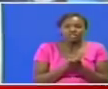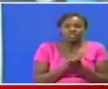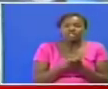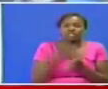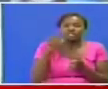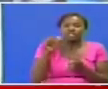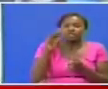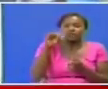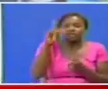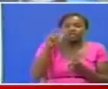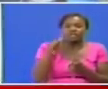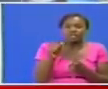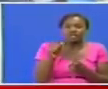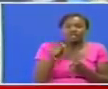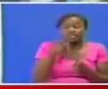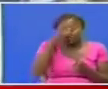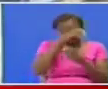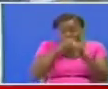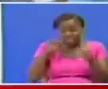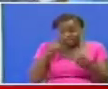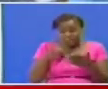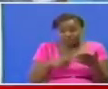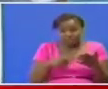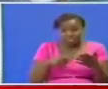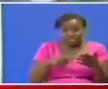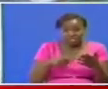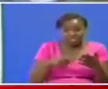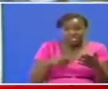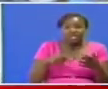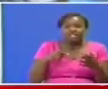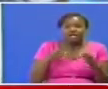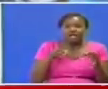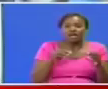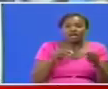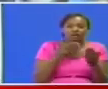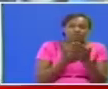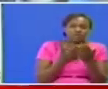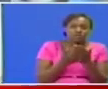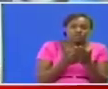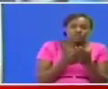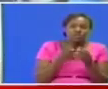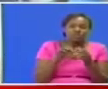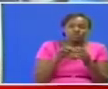president said his government would pursue a motion in the National Assembly to disengage from the